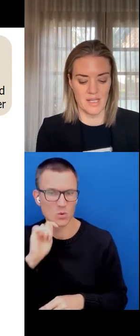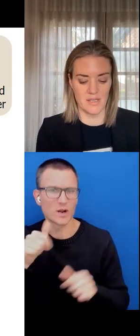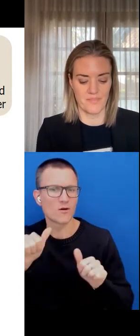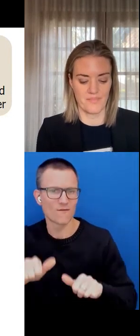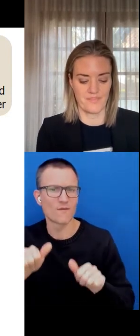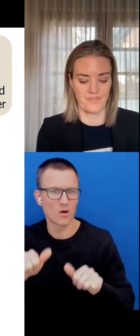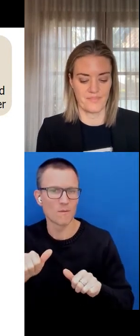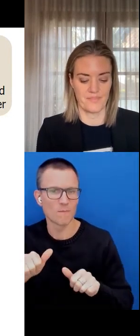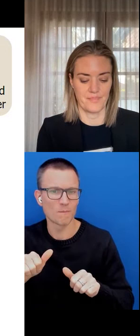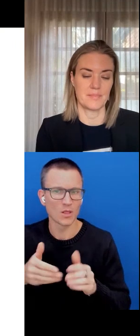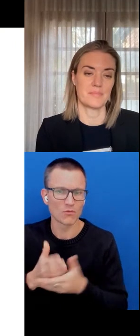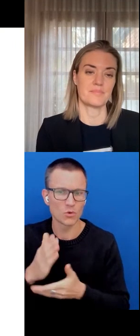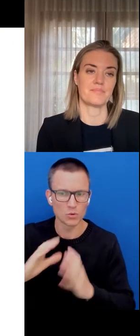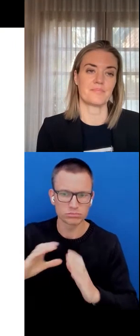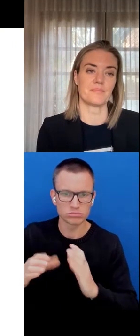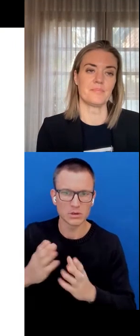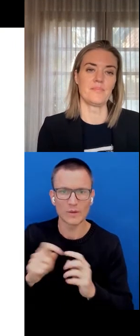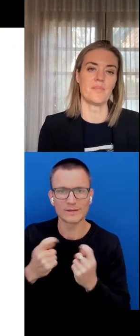and date.